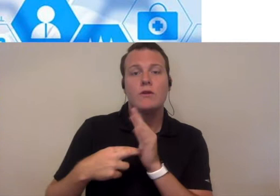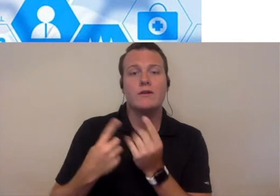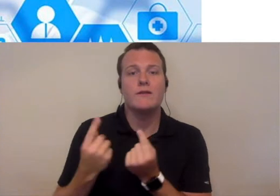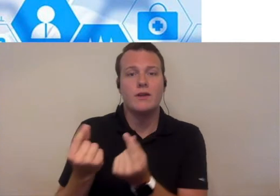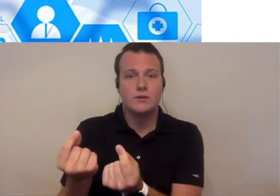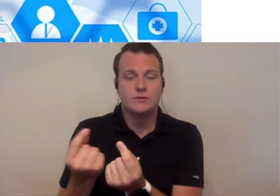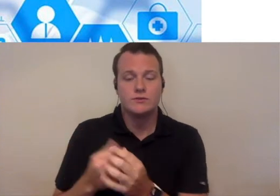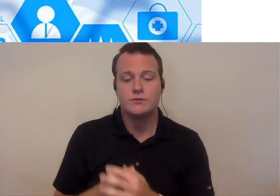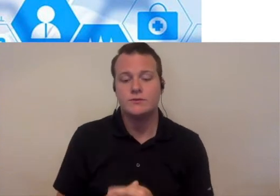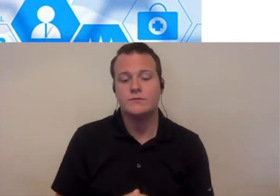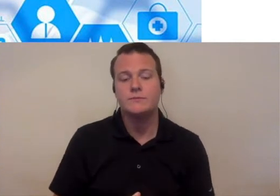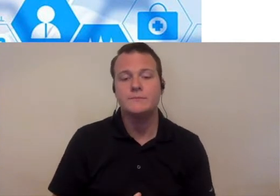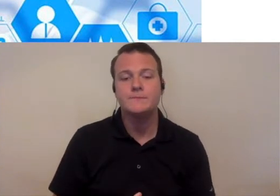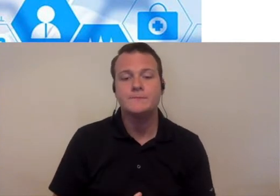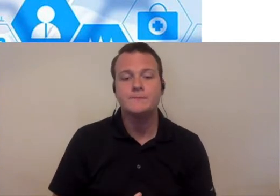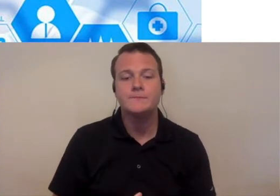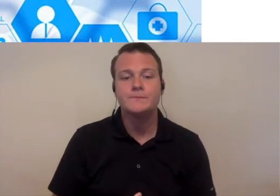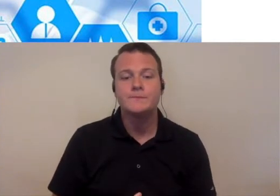Affairs.